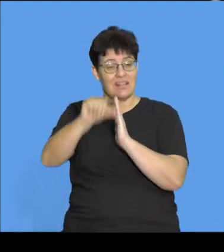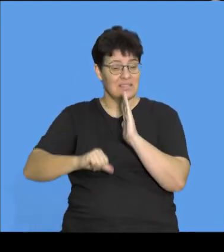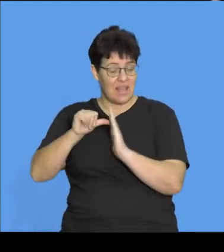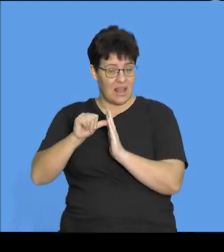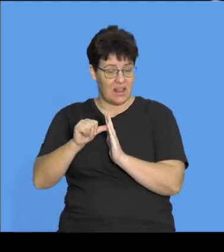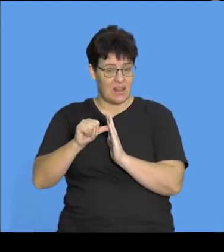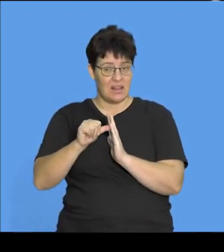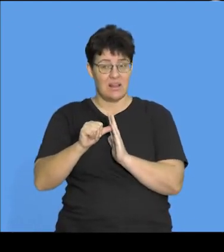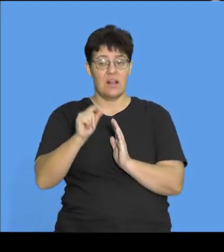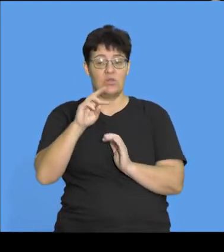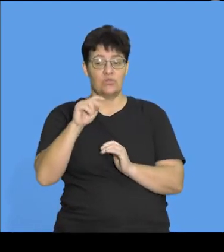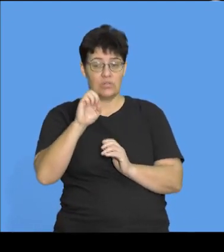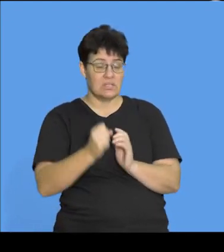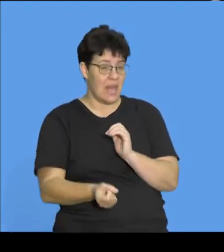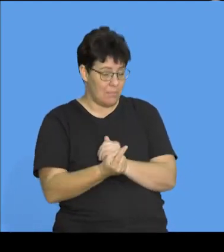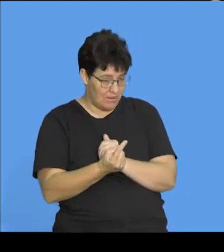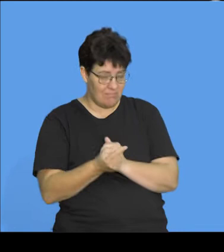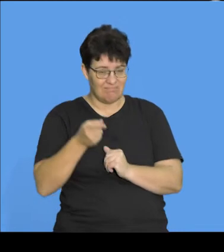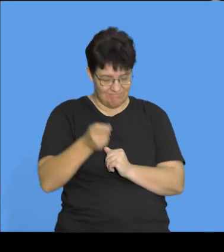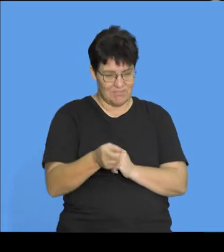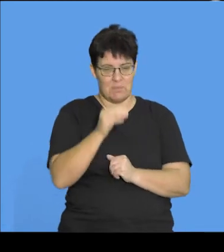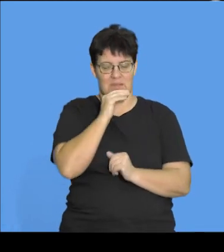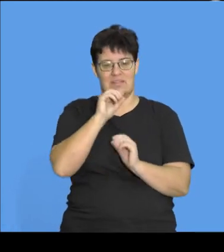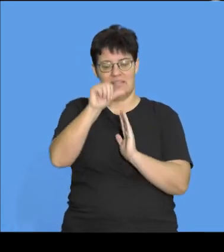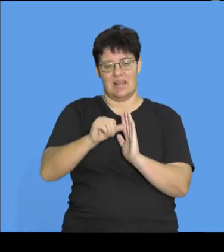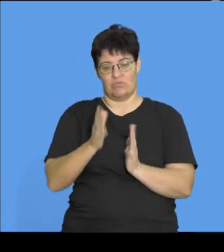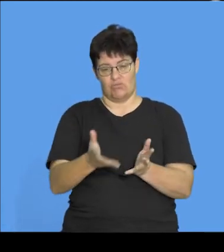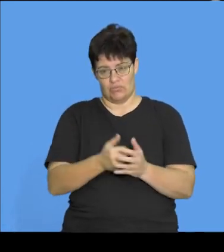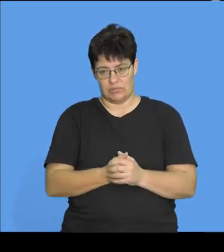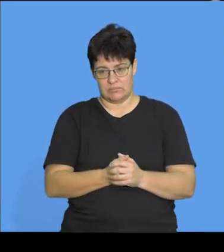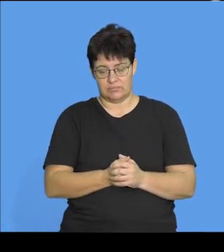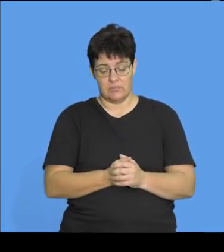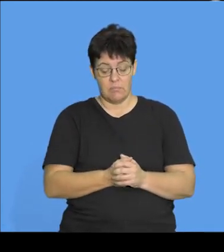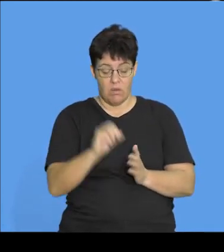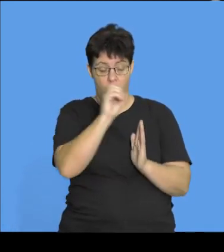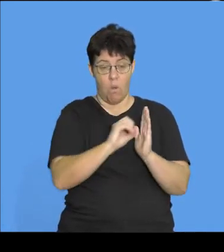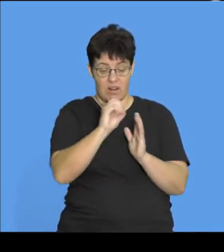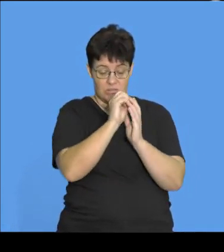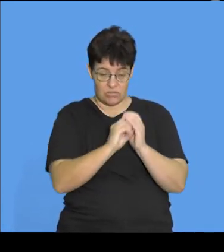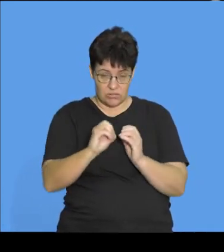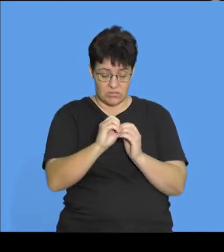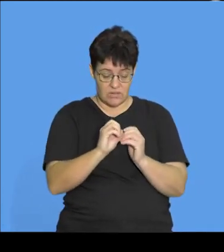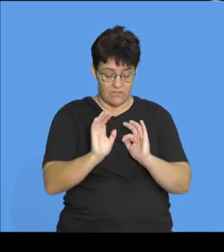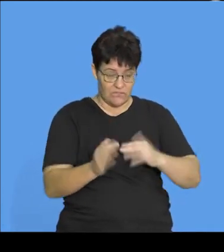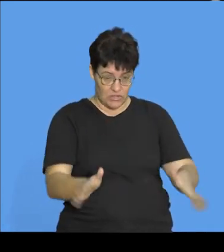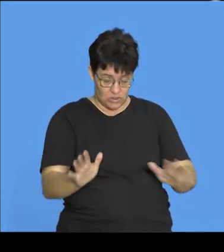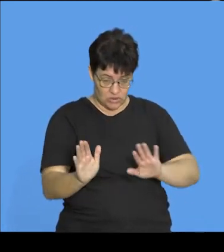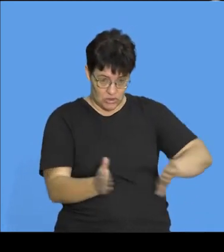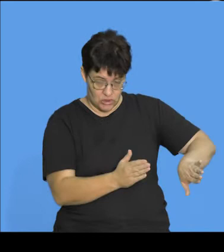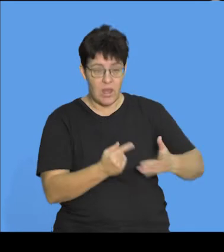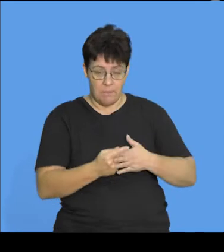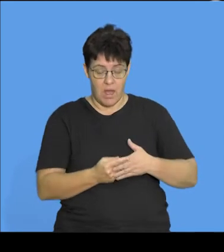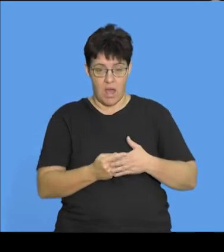referred to the uterine cycle. After ovulation, the uterus must be ready